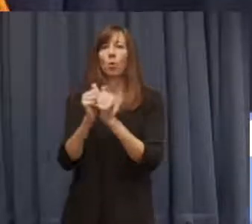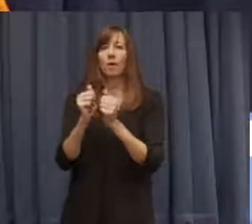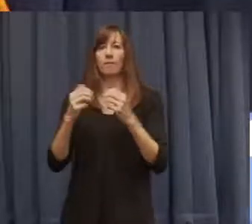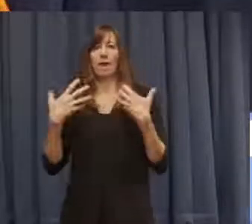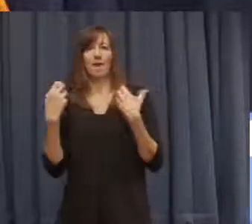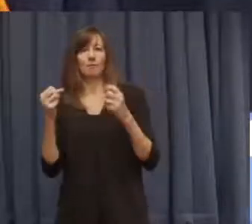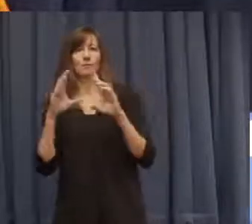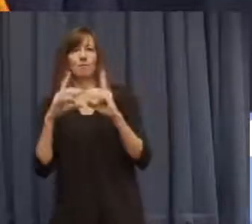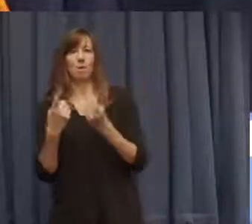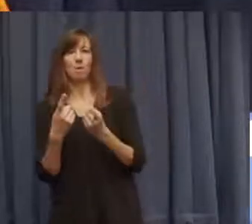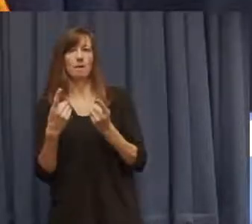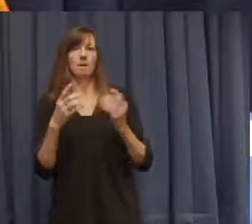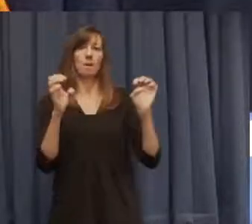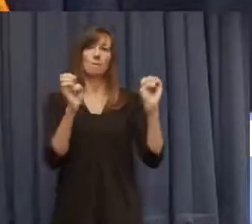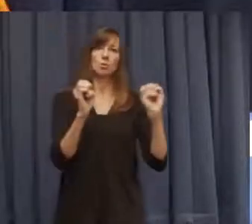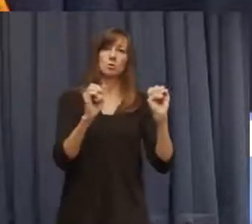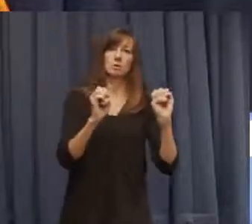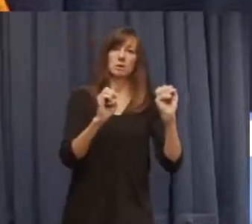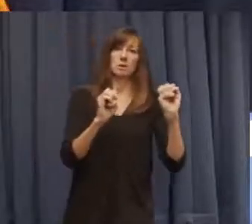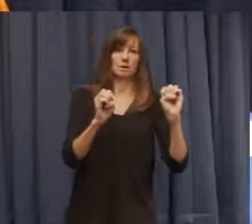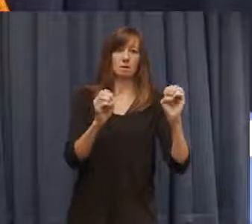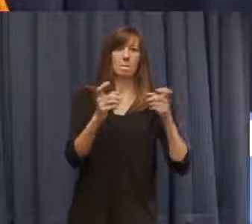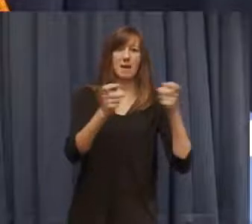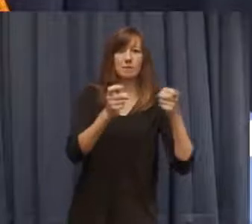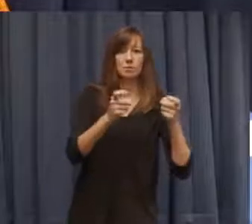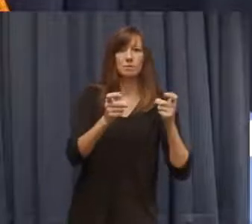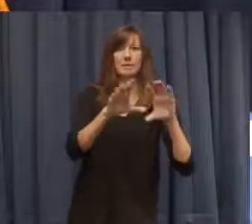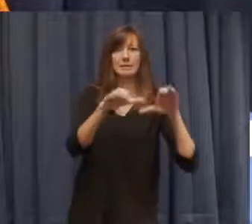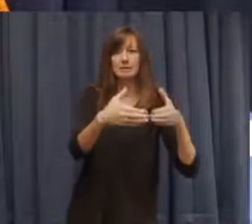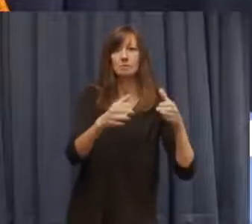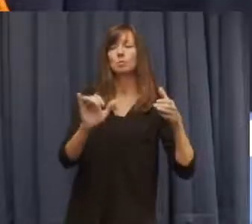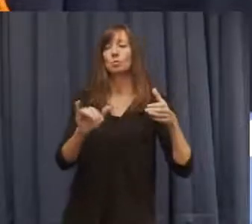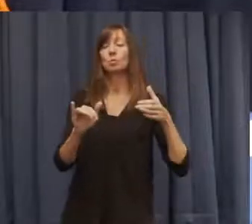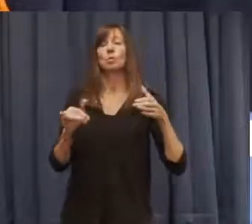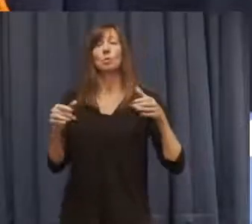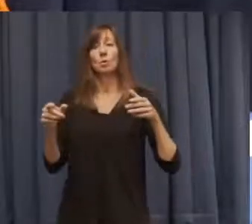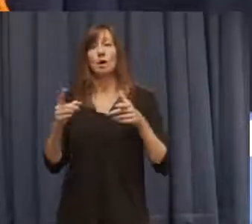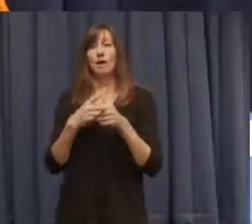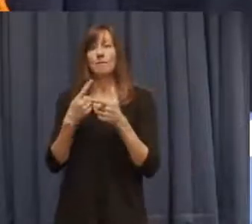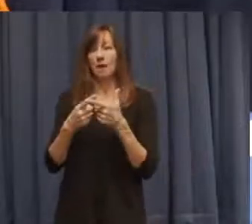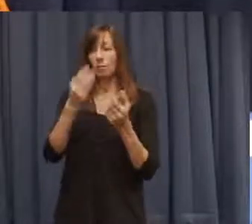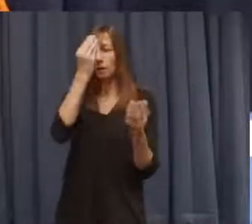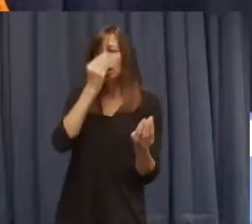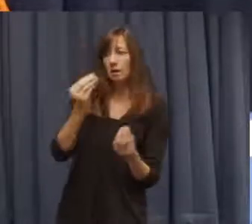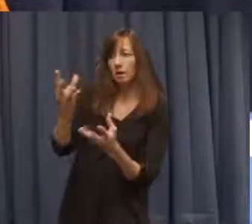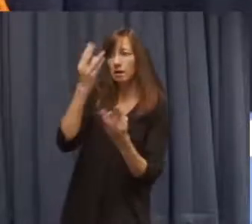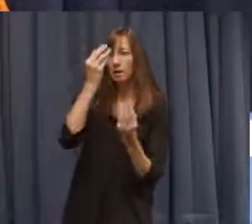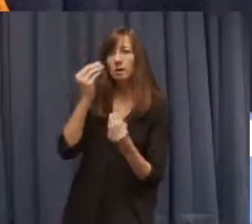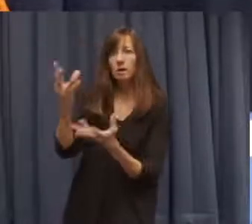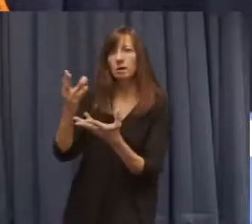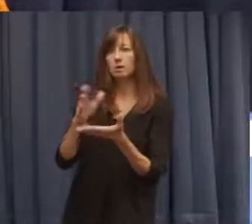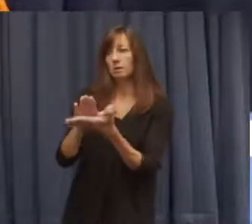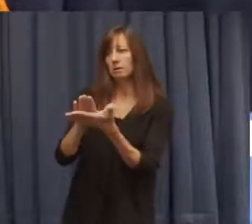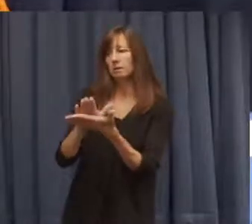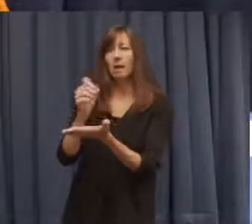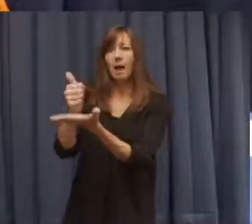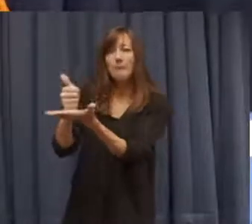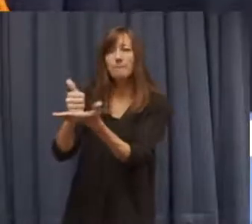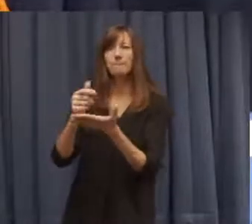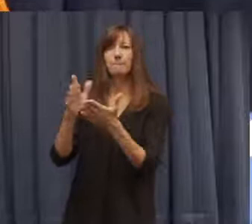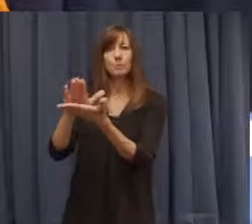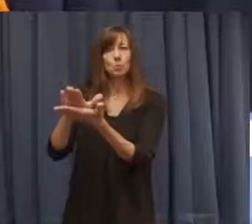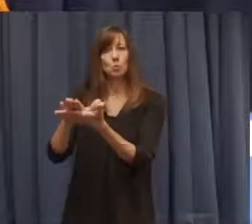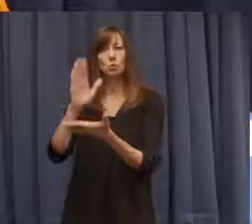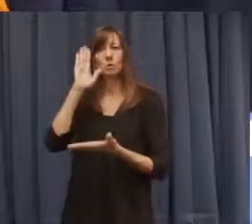there as a resource and knowledge, really experts to help the school districts